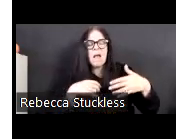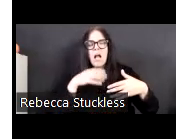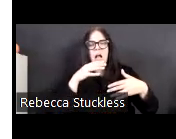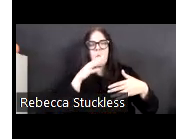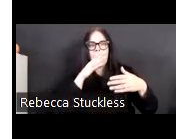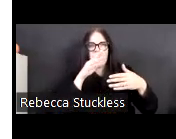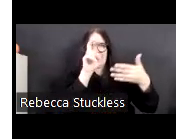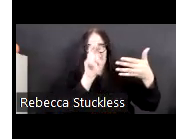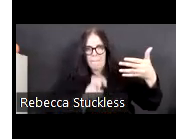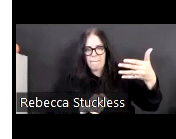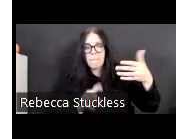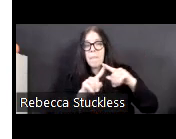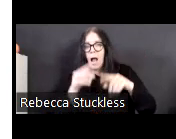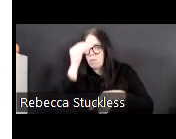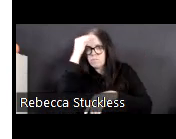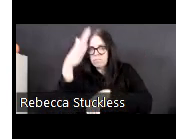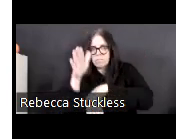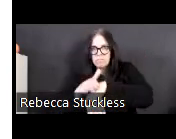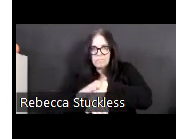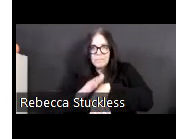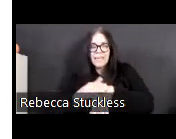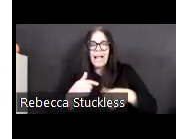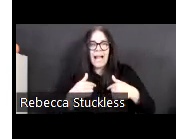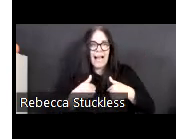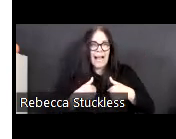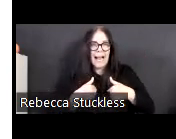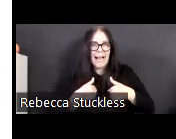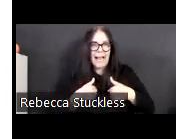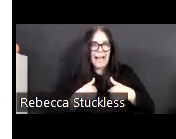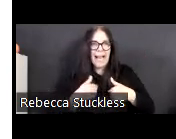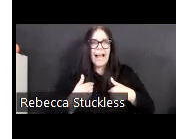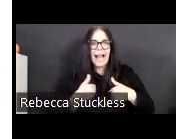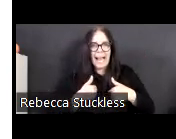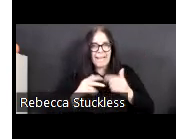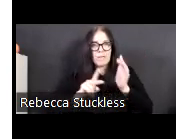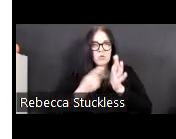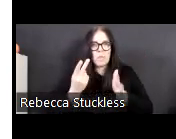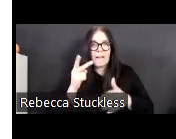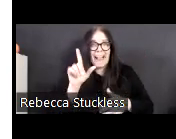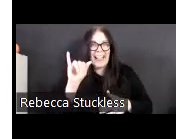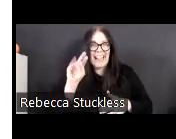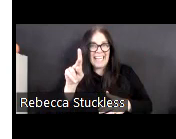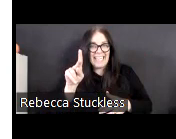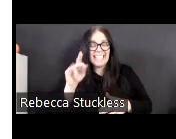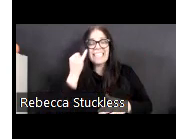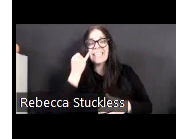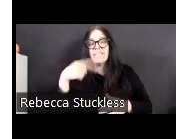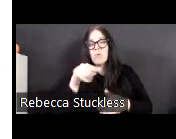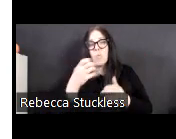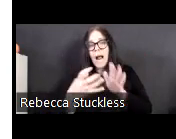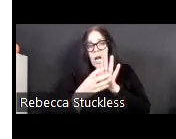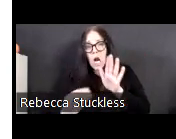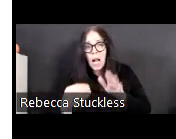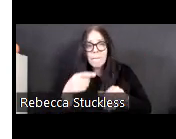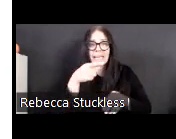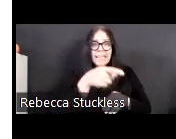want people to know up front that I do have duplicate links. And if you want to have the copies of the tests, I'll be glad